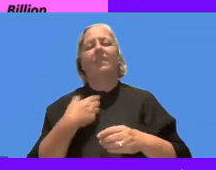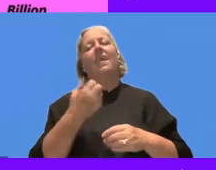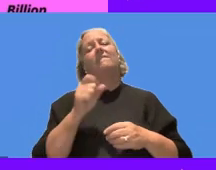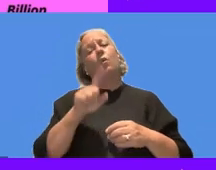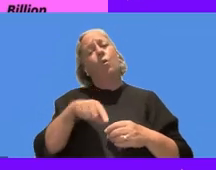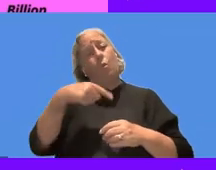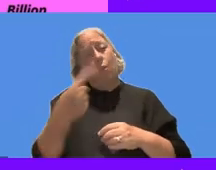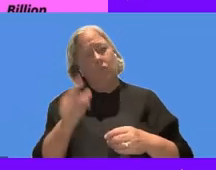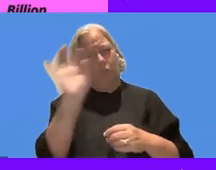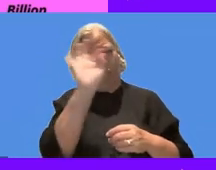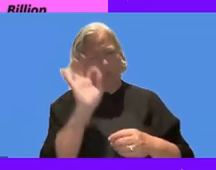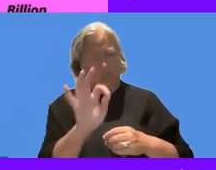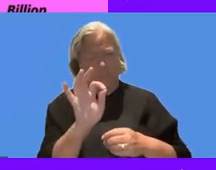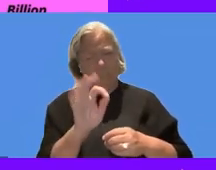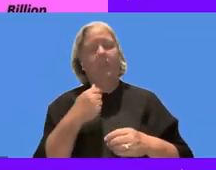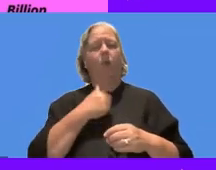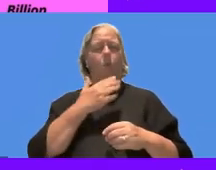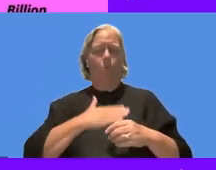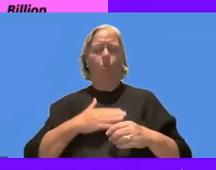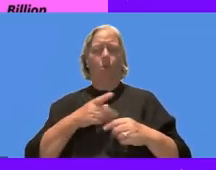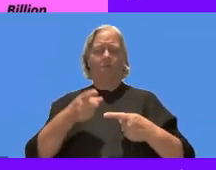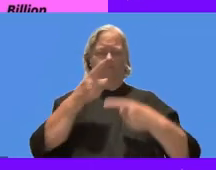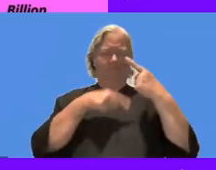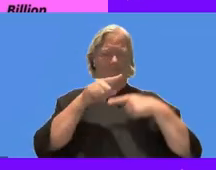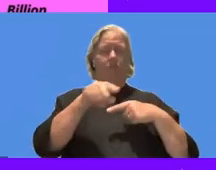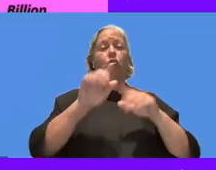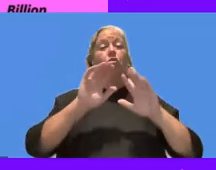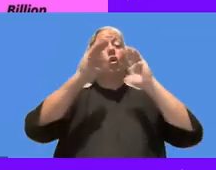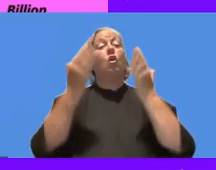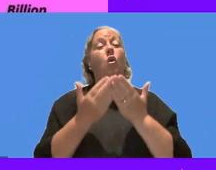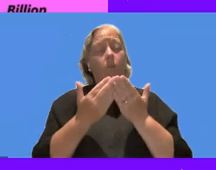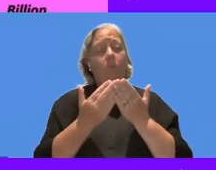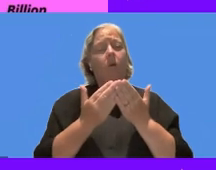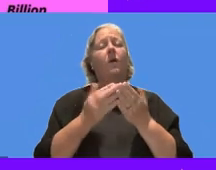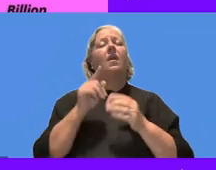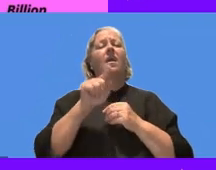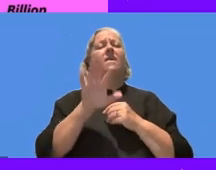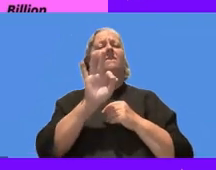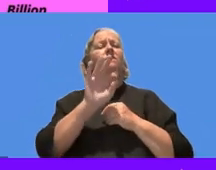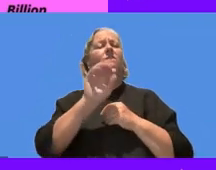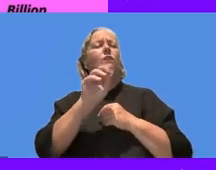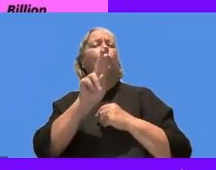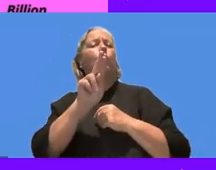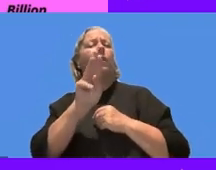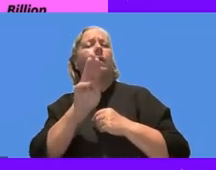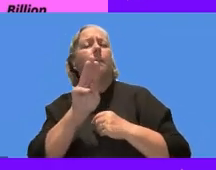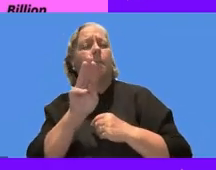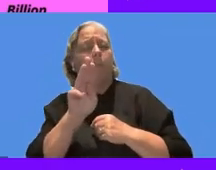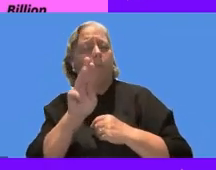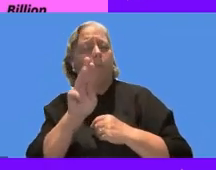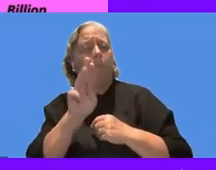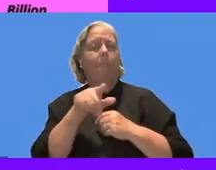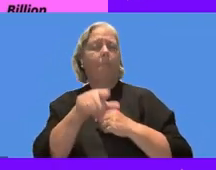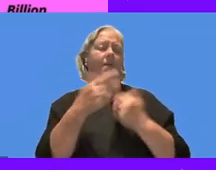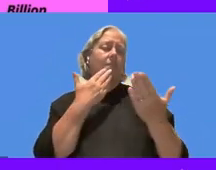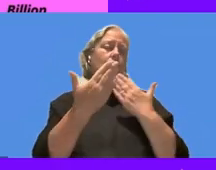wanted to bring this back a little bit to the Global Forum on Adolescents now. So we talked at the beginning of the session about the